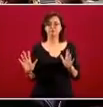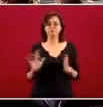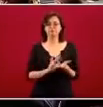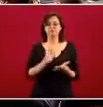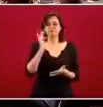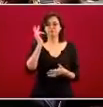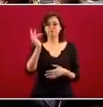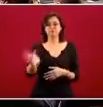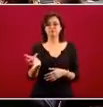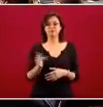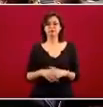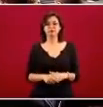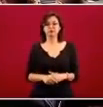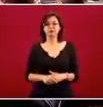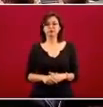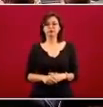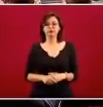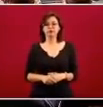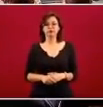Well, thank you. I think that is the last slide.